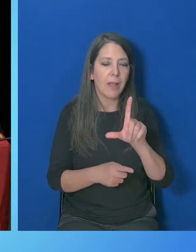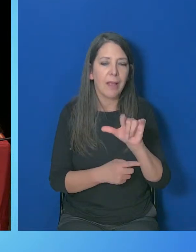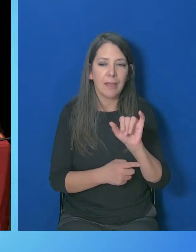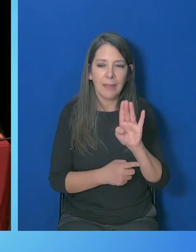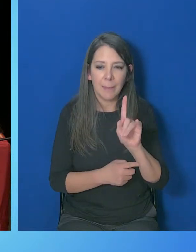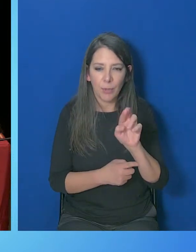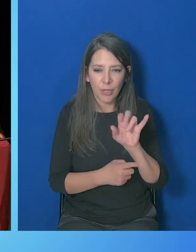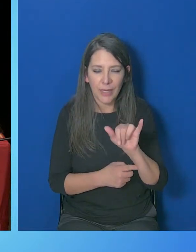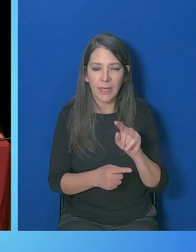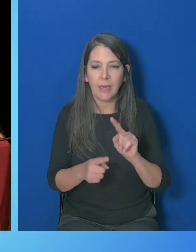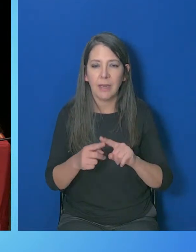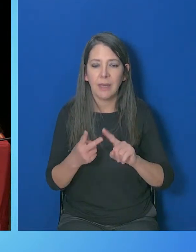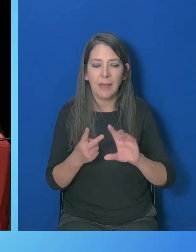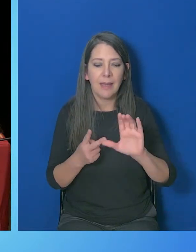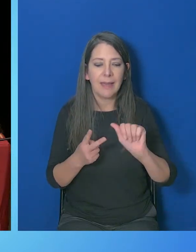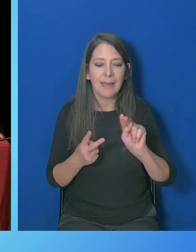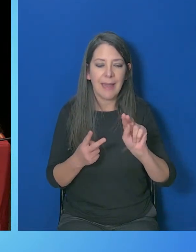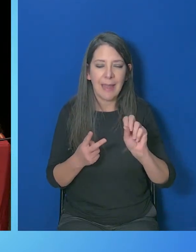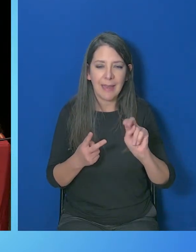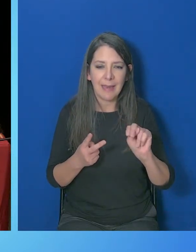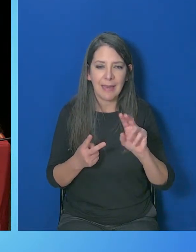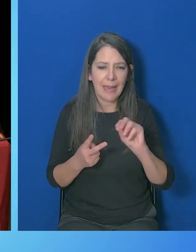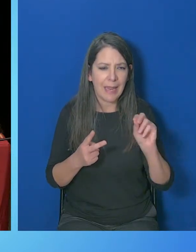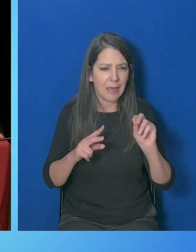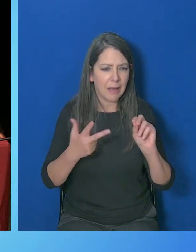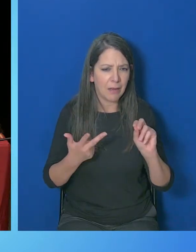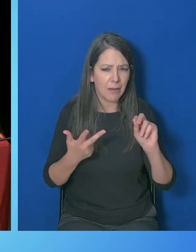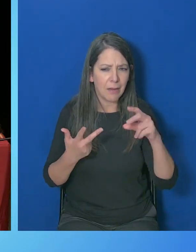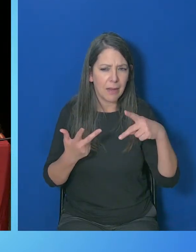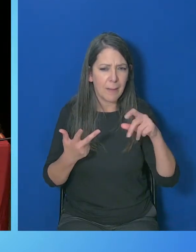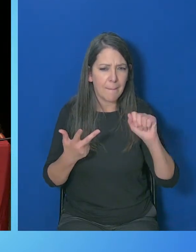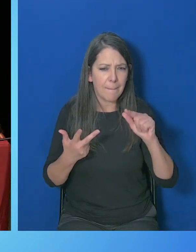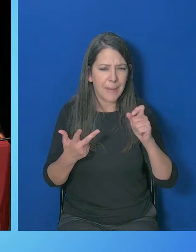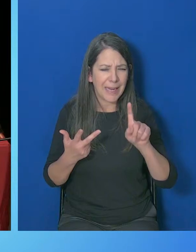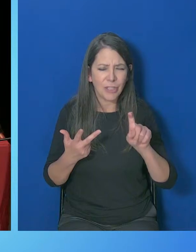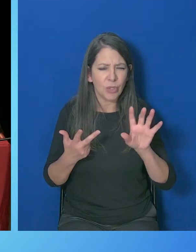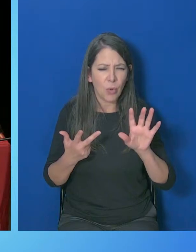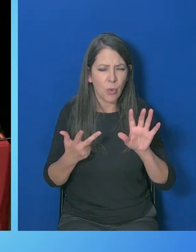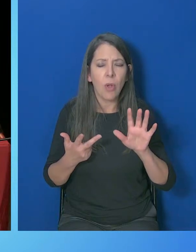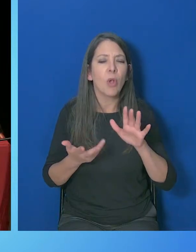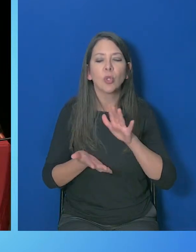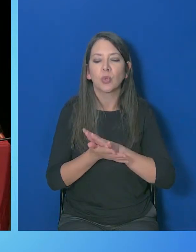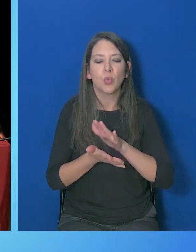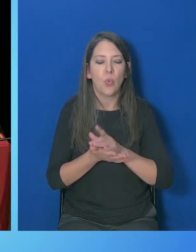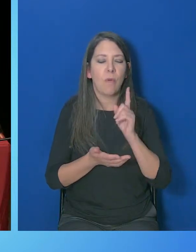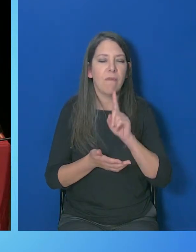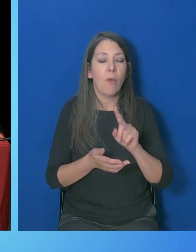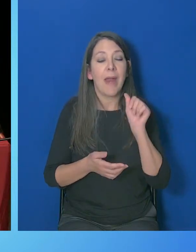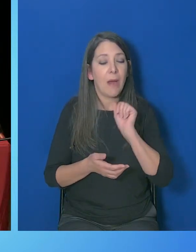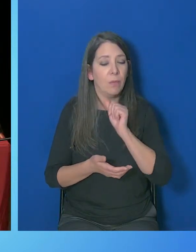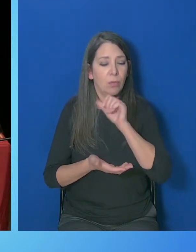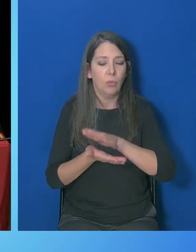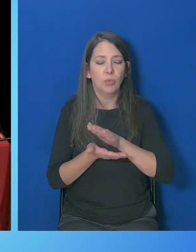and what's the third Page? Is that right? There's some School for the Arts. Okay, School for the Arts.